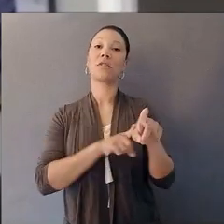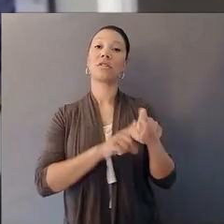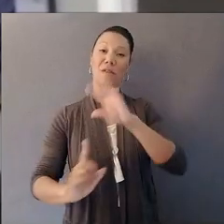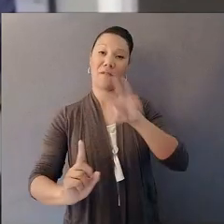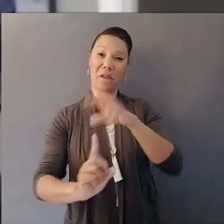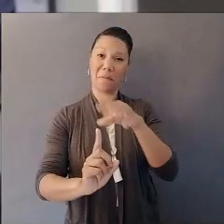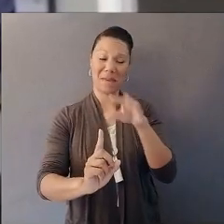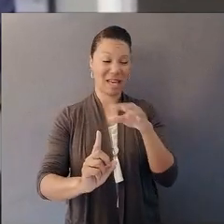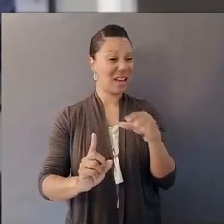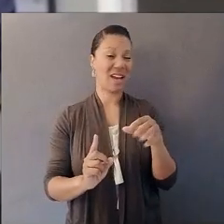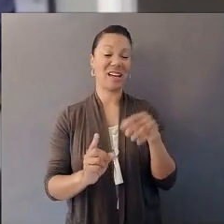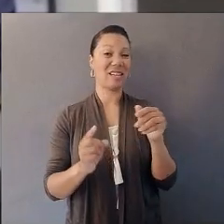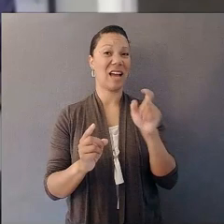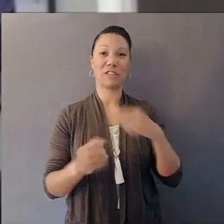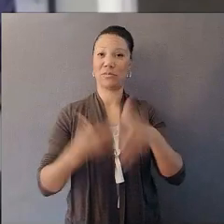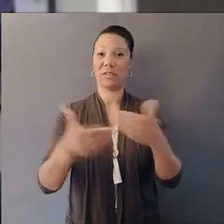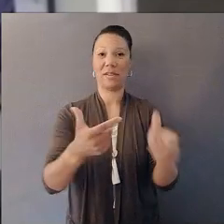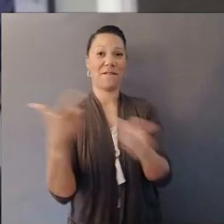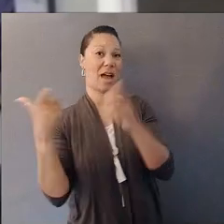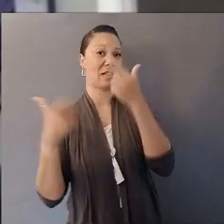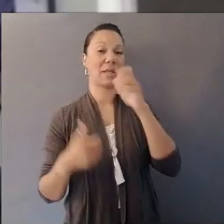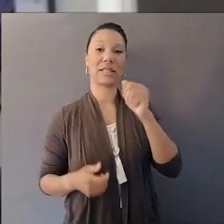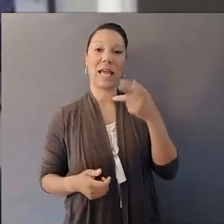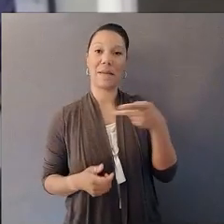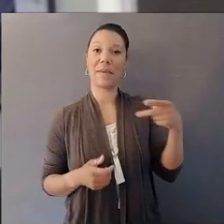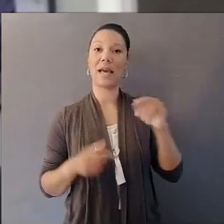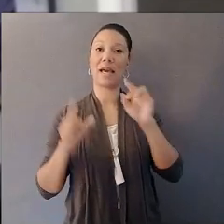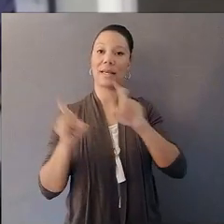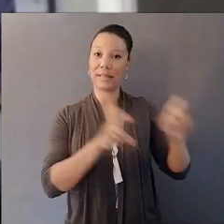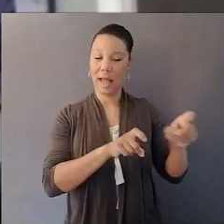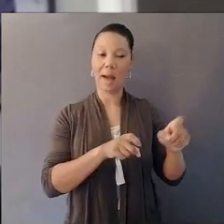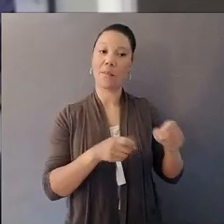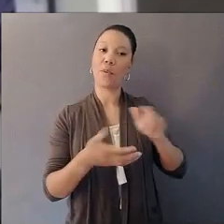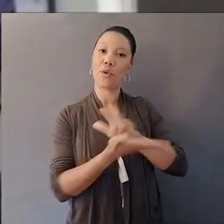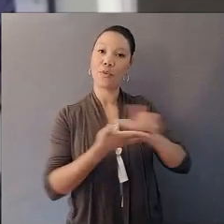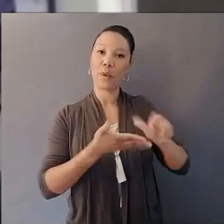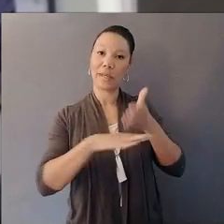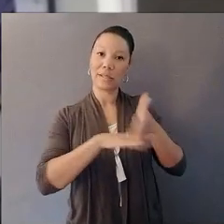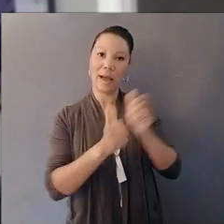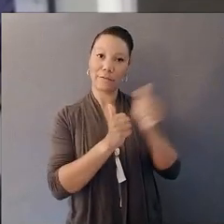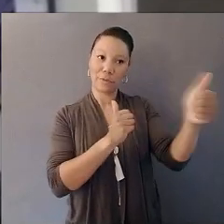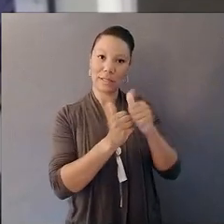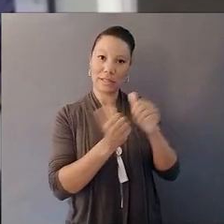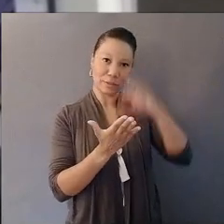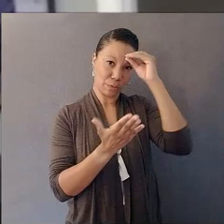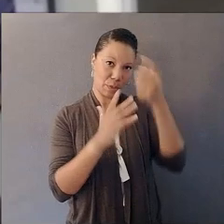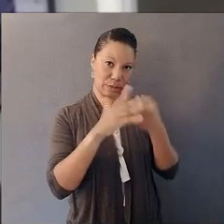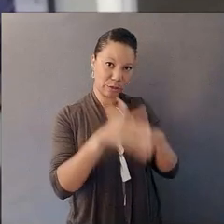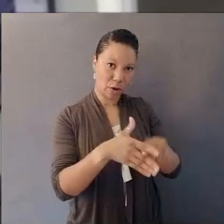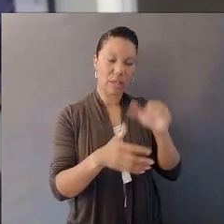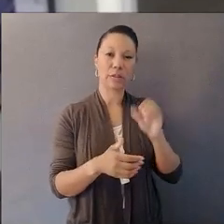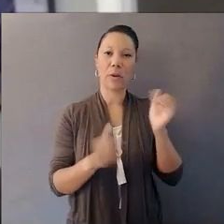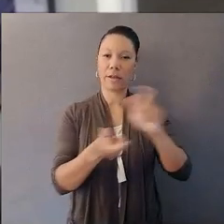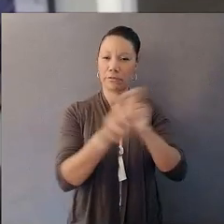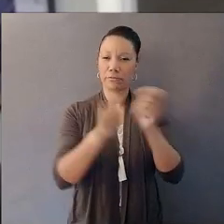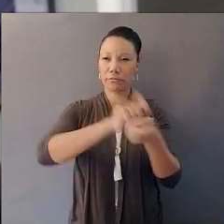basically 3.5 weeks away when we resumed instruction. So I had to shift from being a kind of direct instruction and then review and